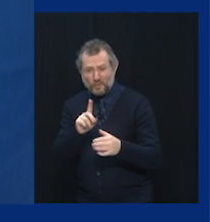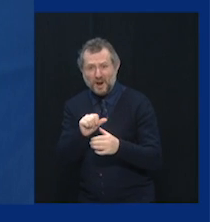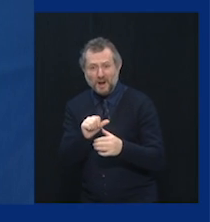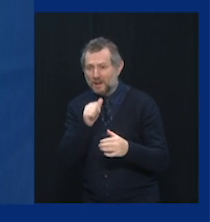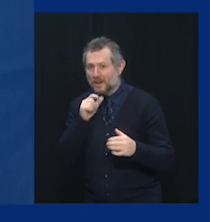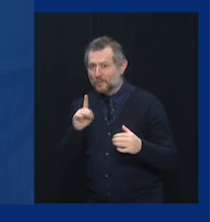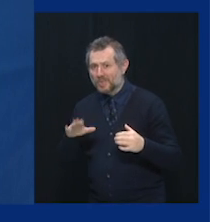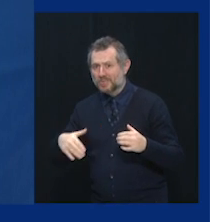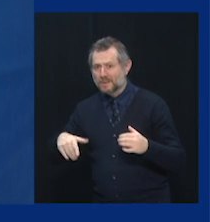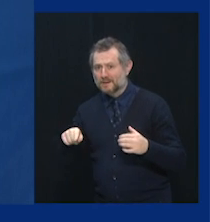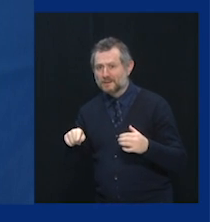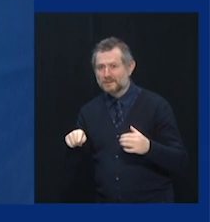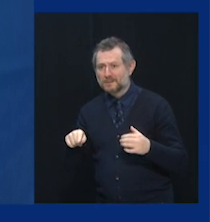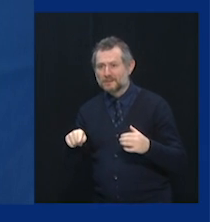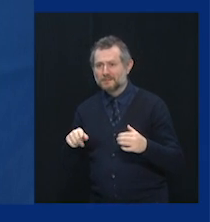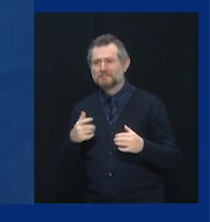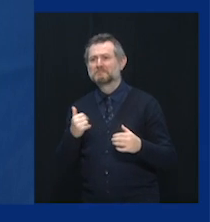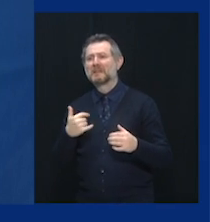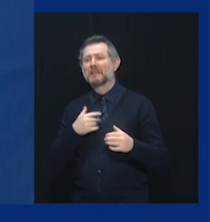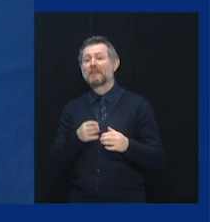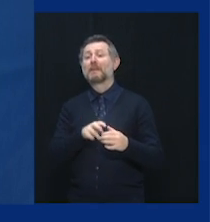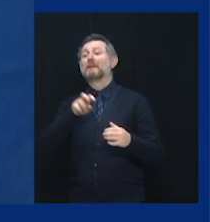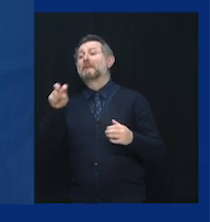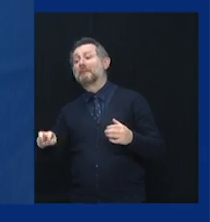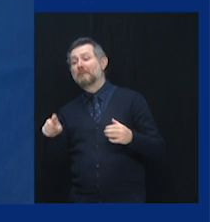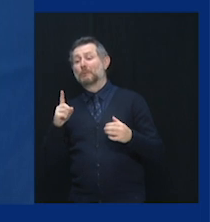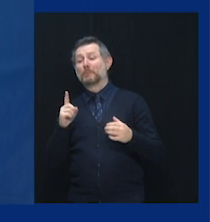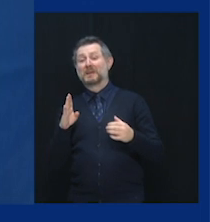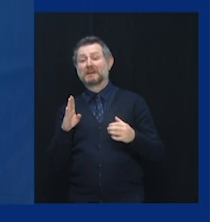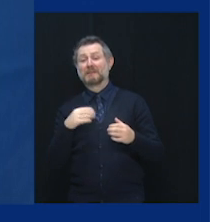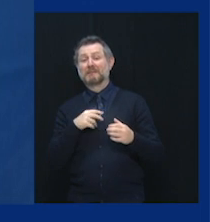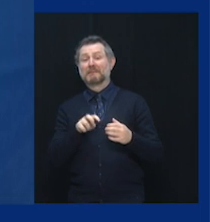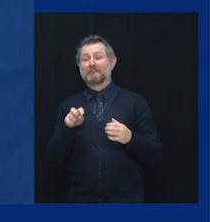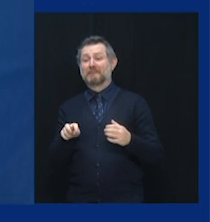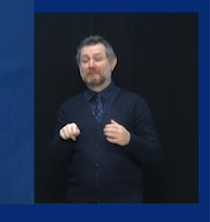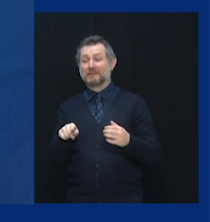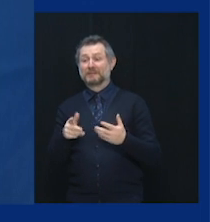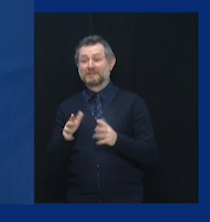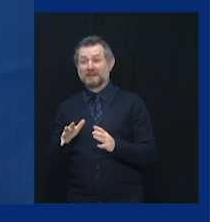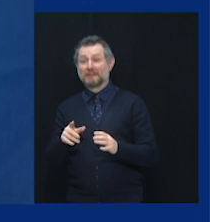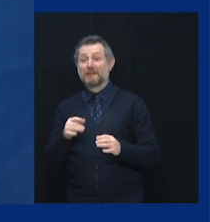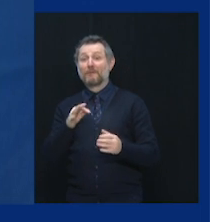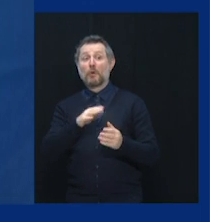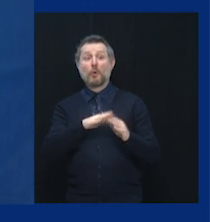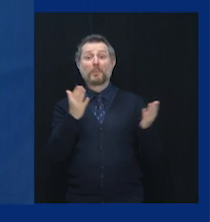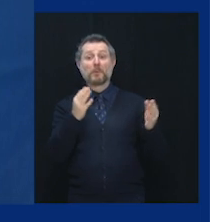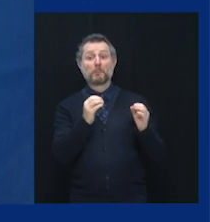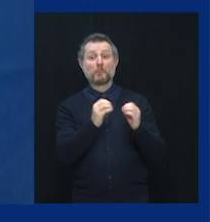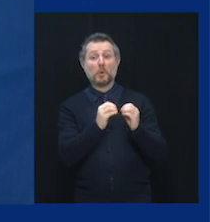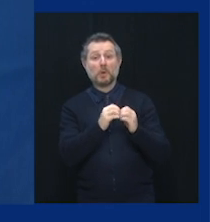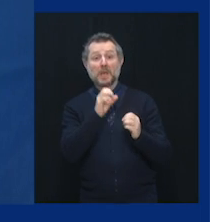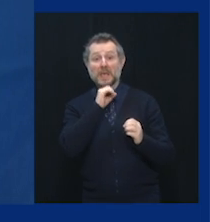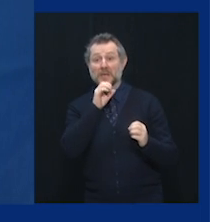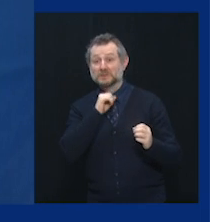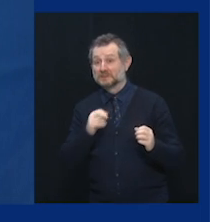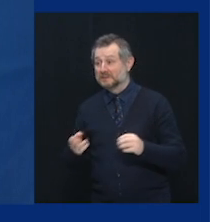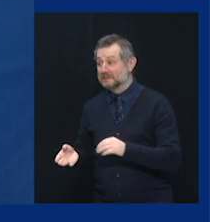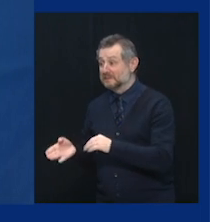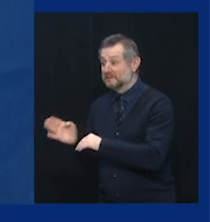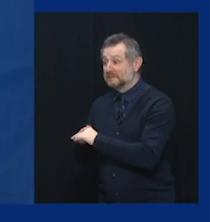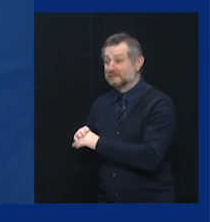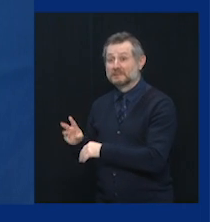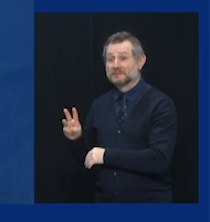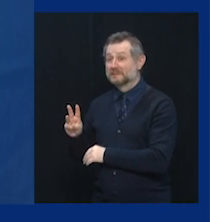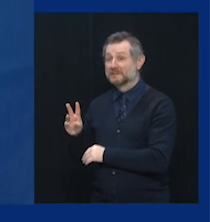But then go to 1B, and then if you open the age groups, you should have opened it as a priority